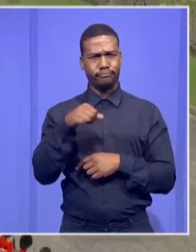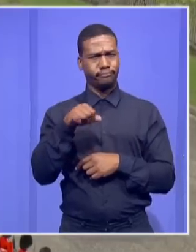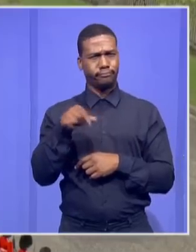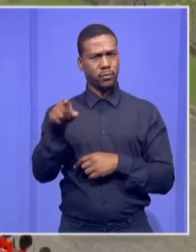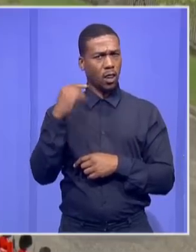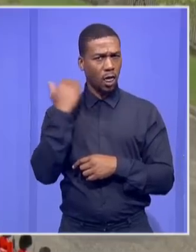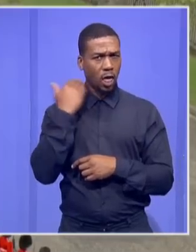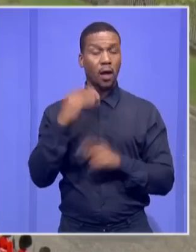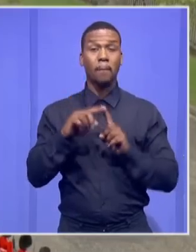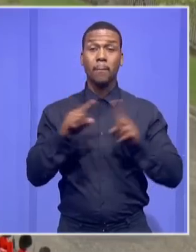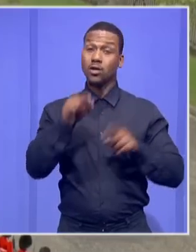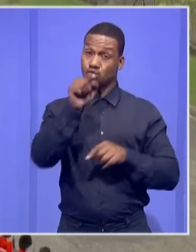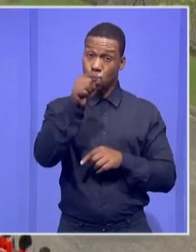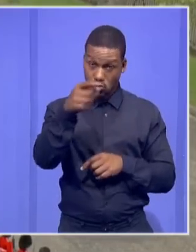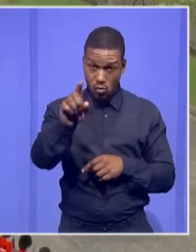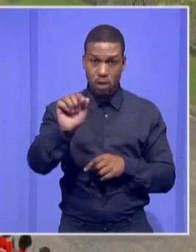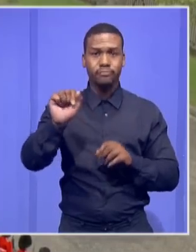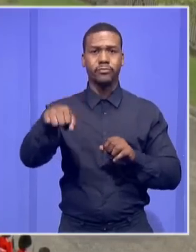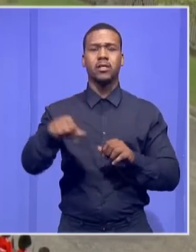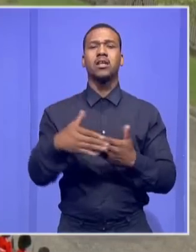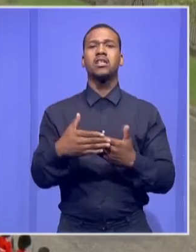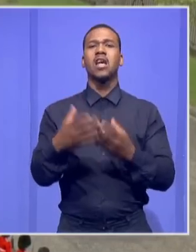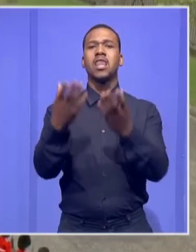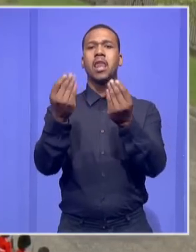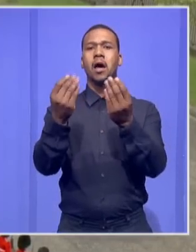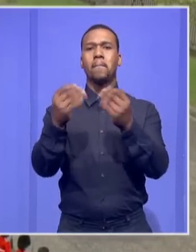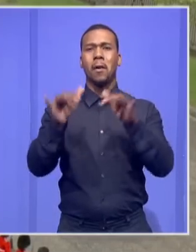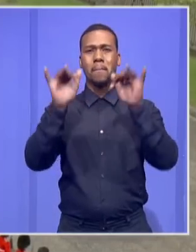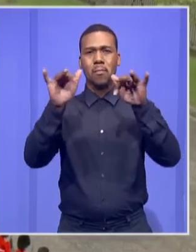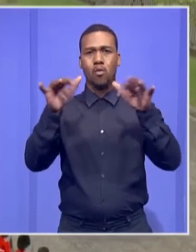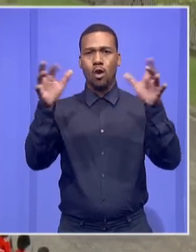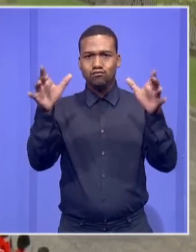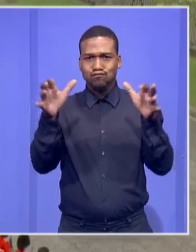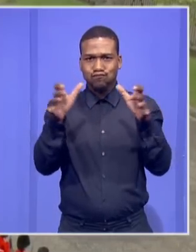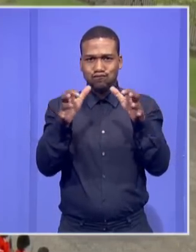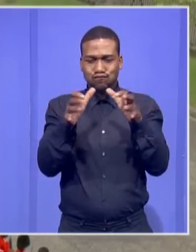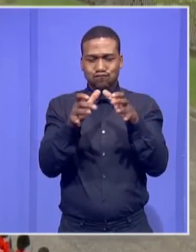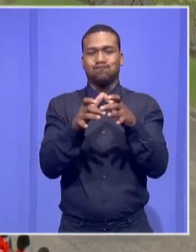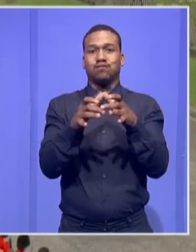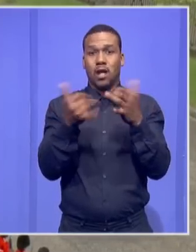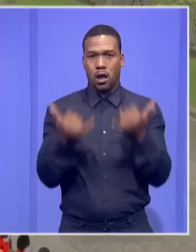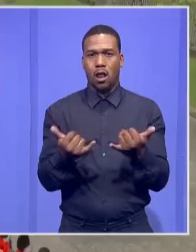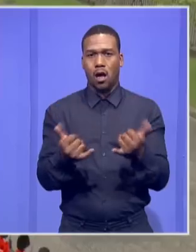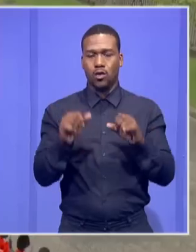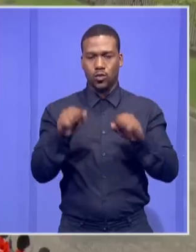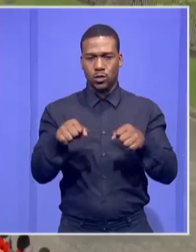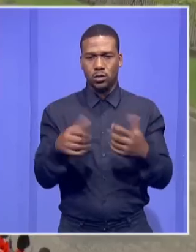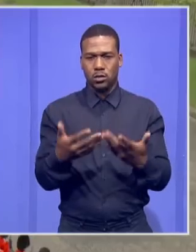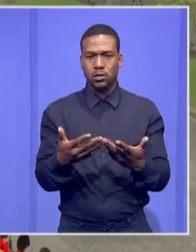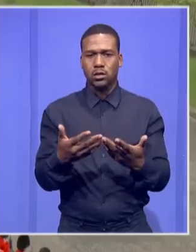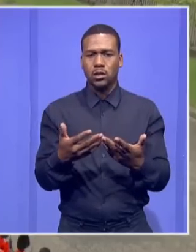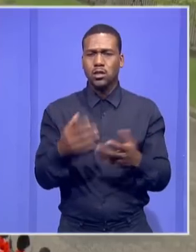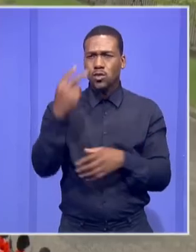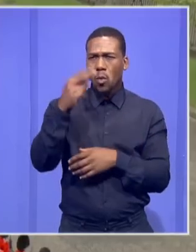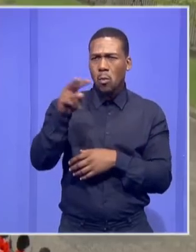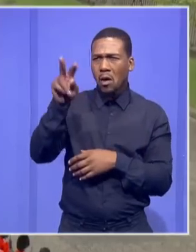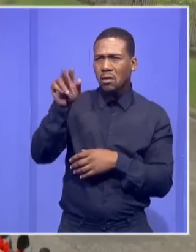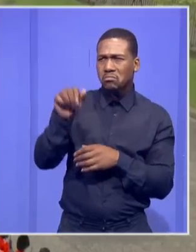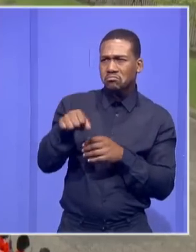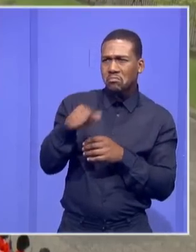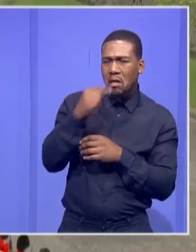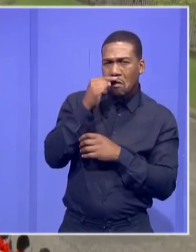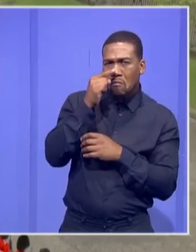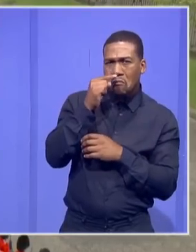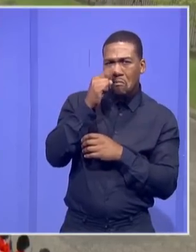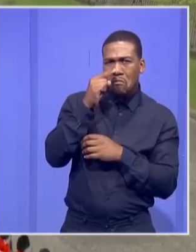down. This procession route goes from the palace. We will see this huge display of pomp and ceremony. There have